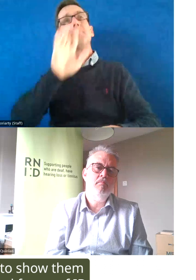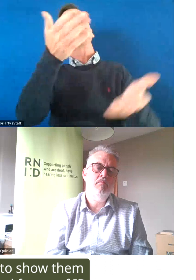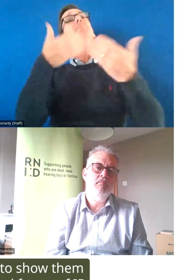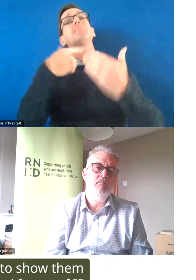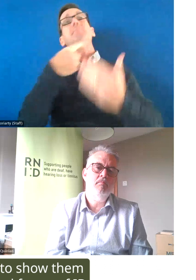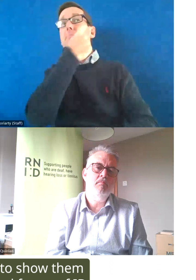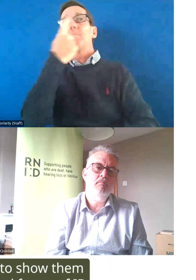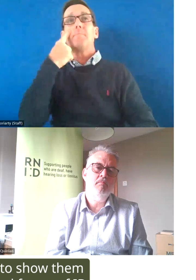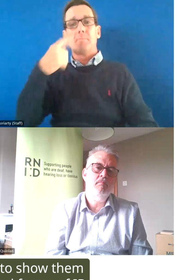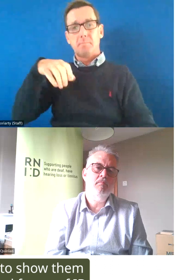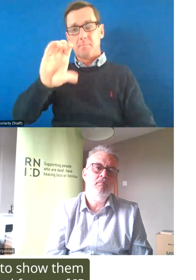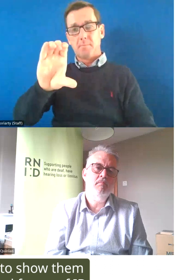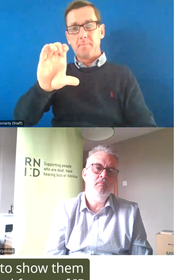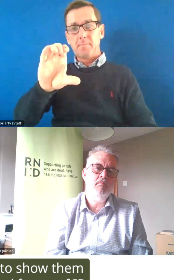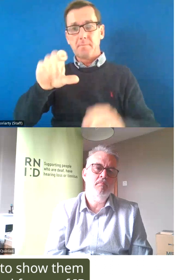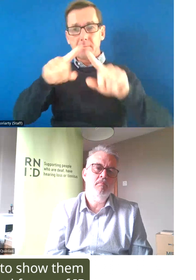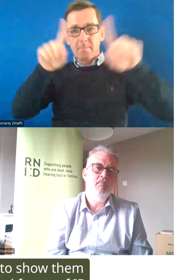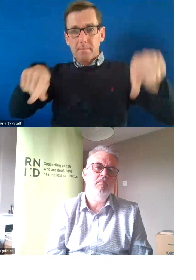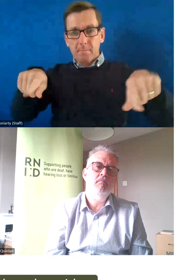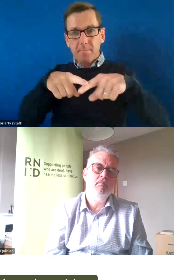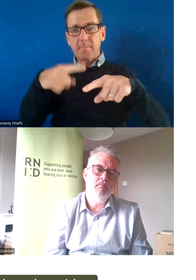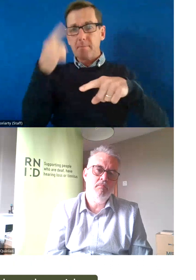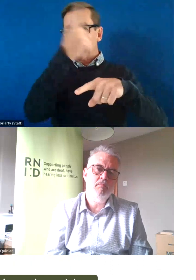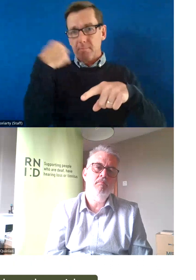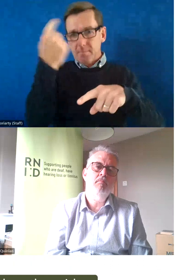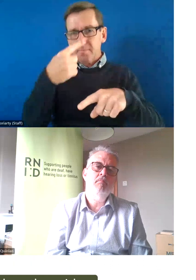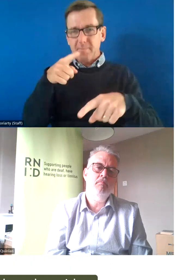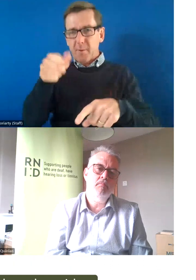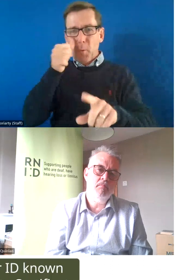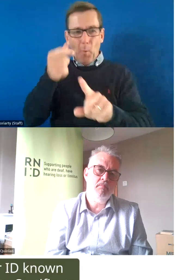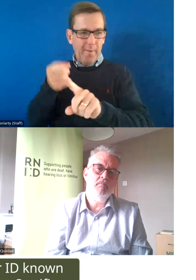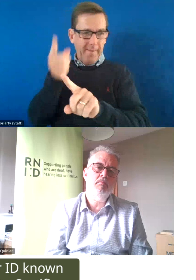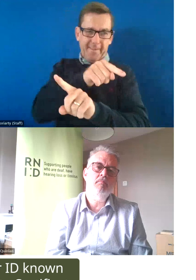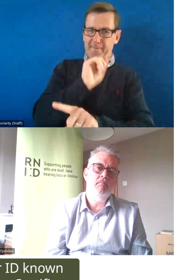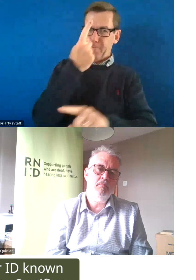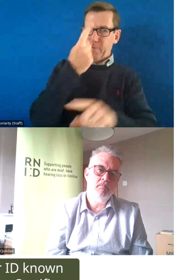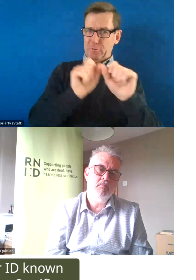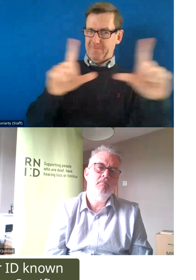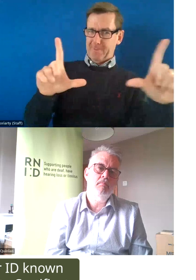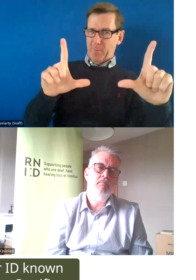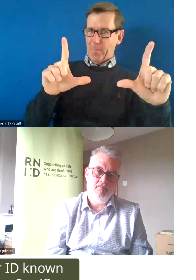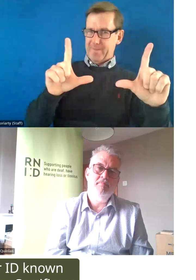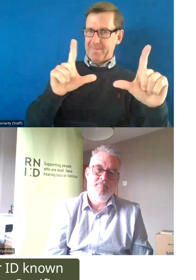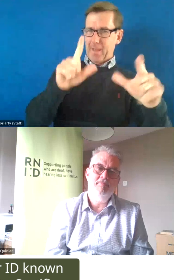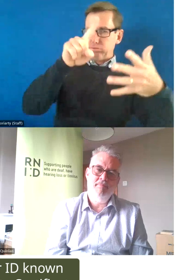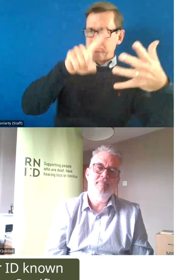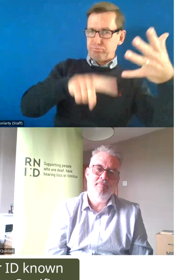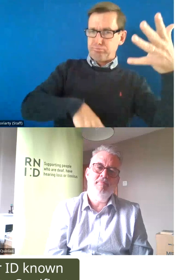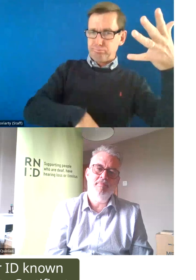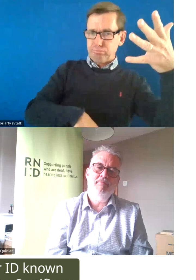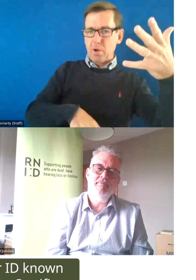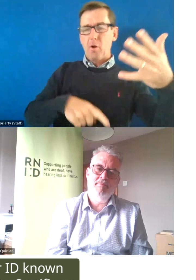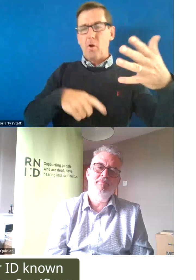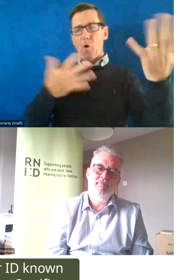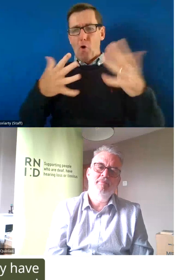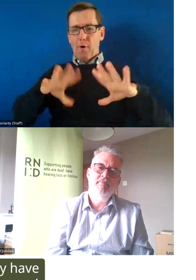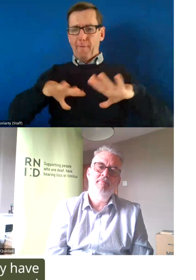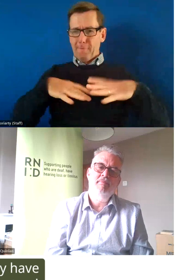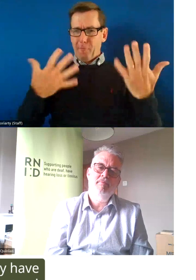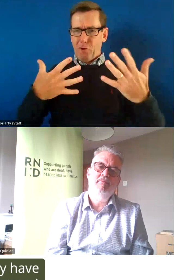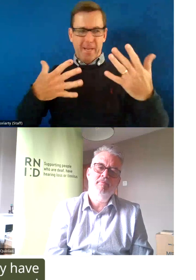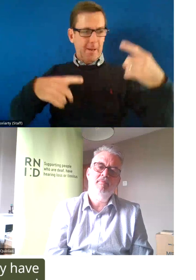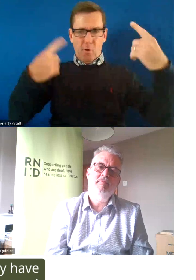you either need to show them one of those accepted forms of ID that we discussed in the other video, or the free voter ID known as a voter authority certificate